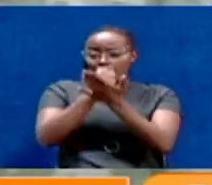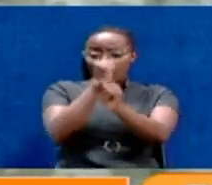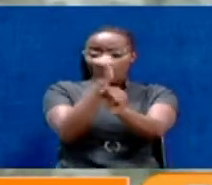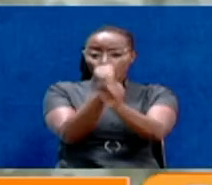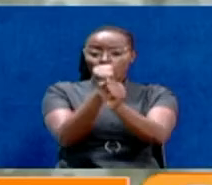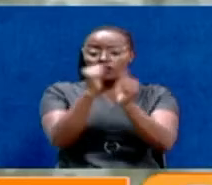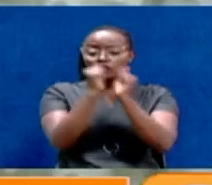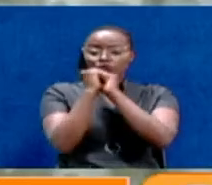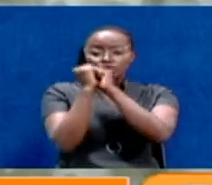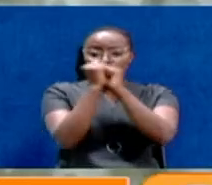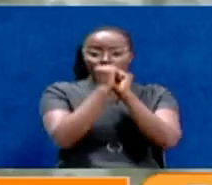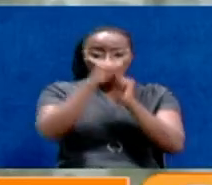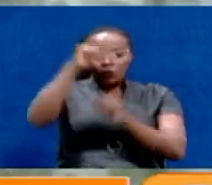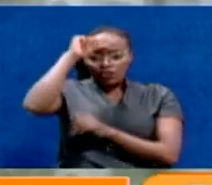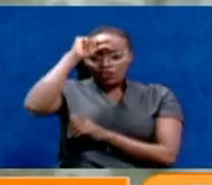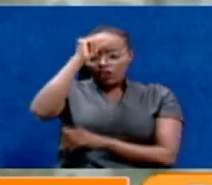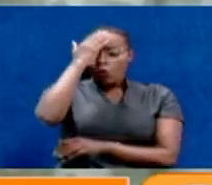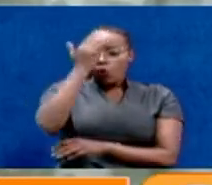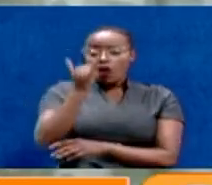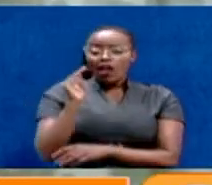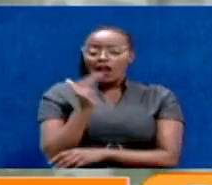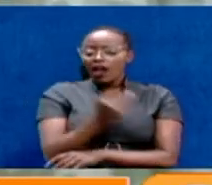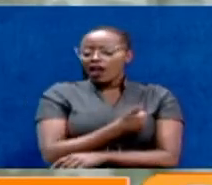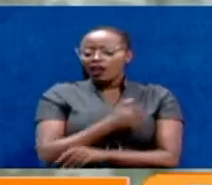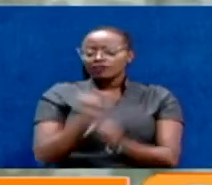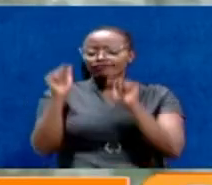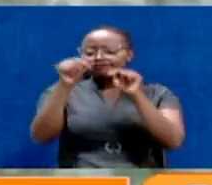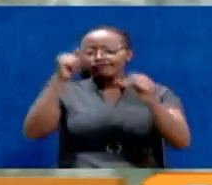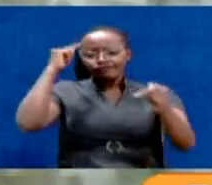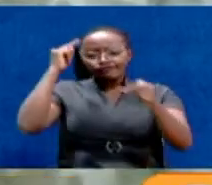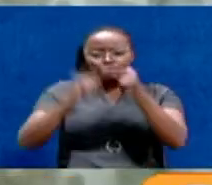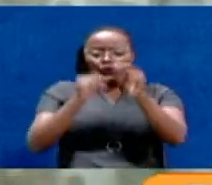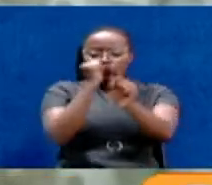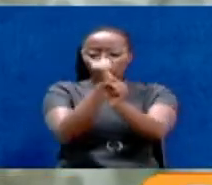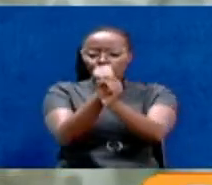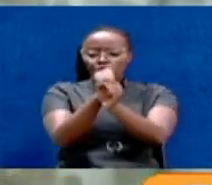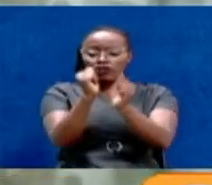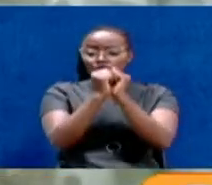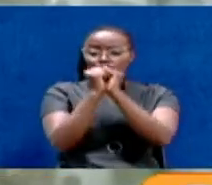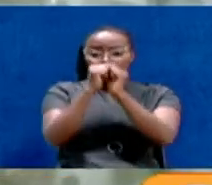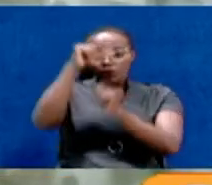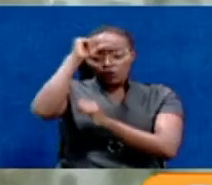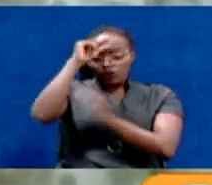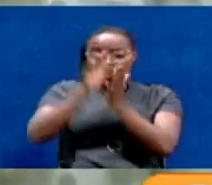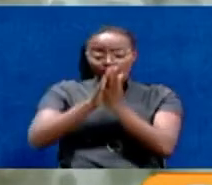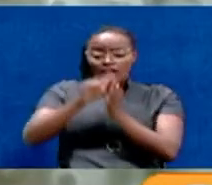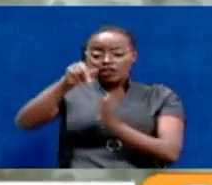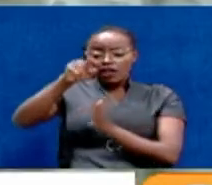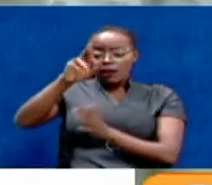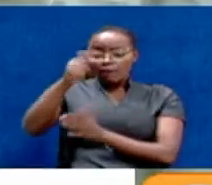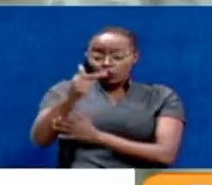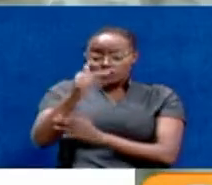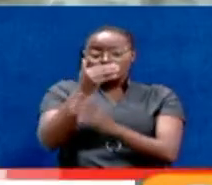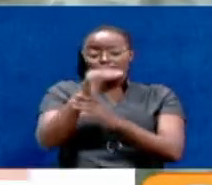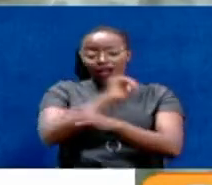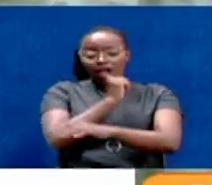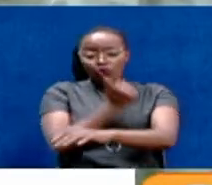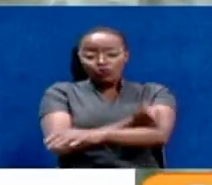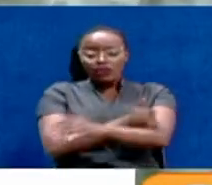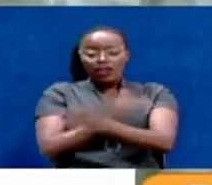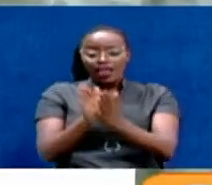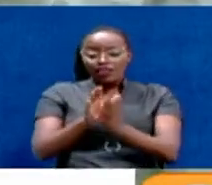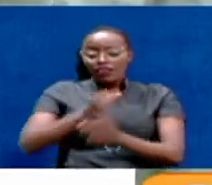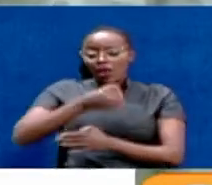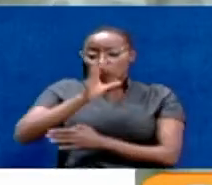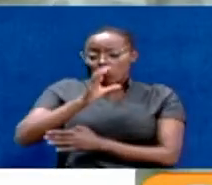work together with the government because we are here to work together with the government and the port authority and the maritime authority so